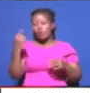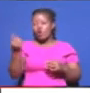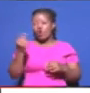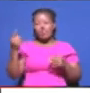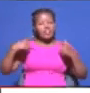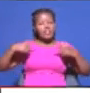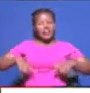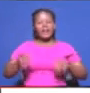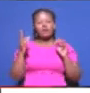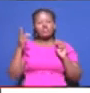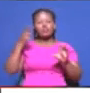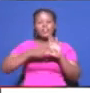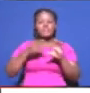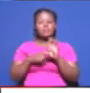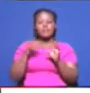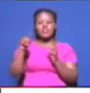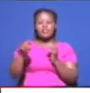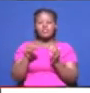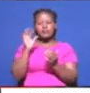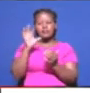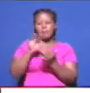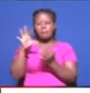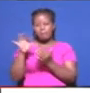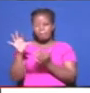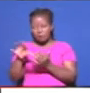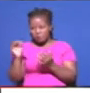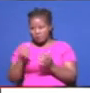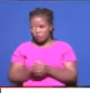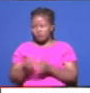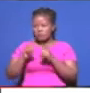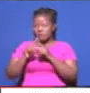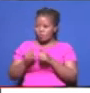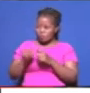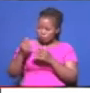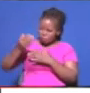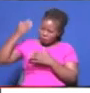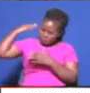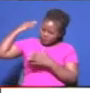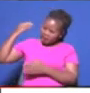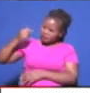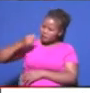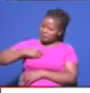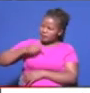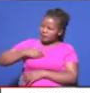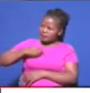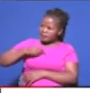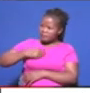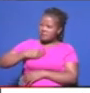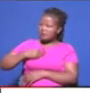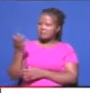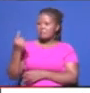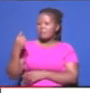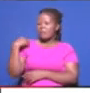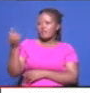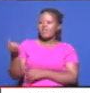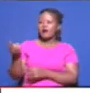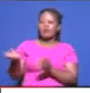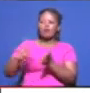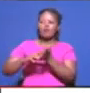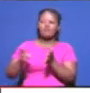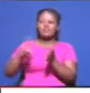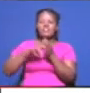in this particular exercise. As you see behind me, Caro, the number of registered members of